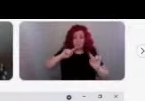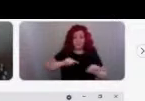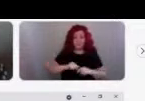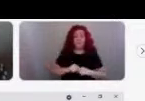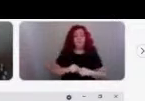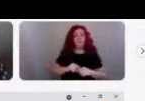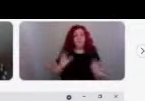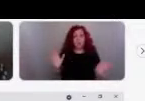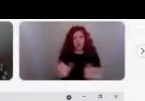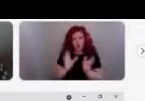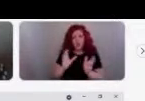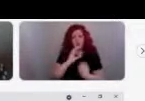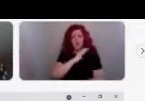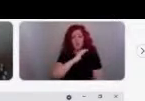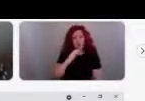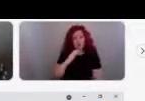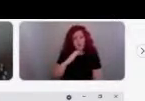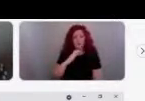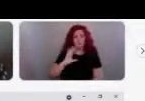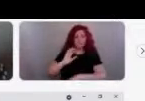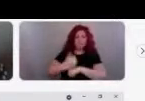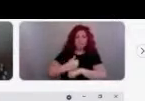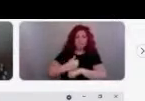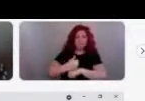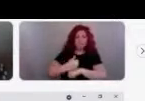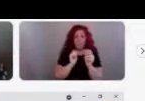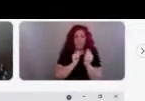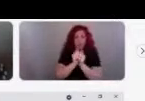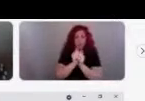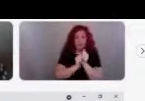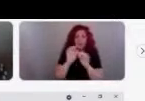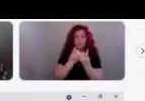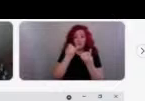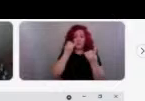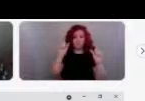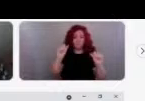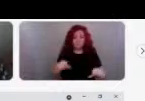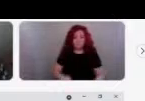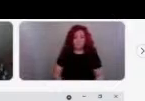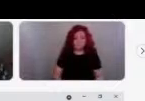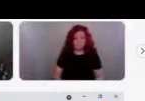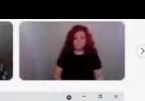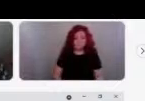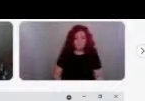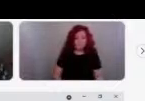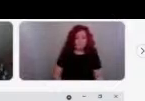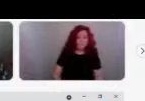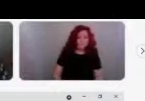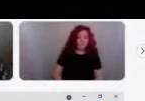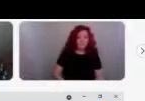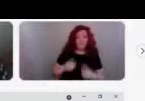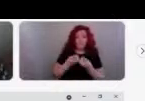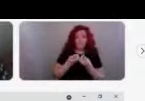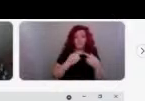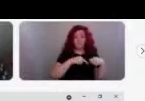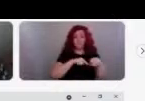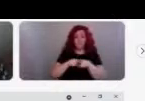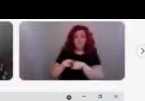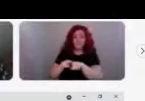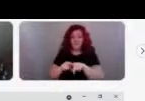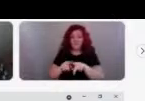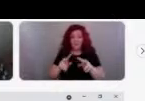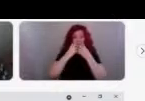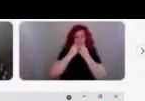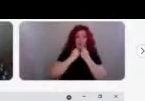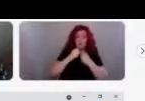also create more competitive districts when possible districts where in alignment with the values of the old west